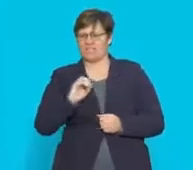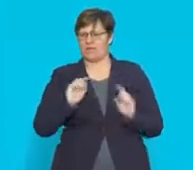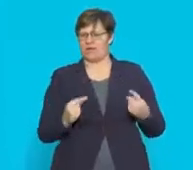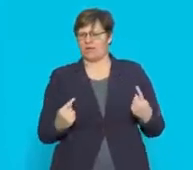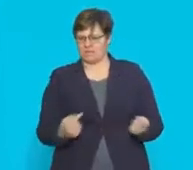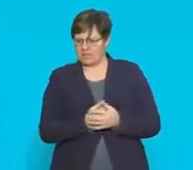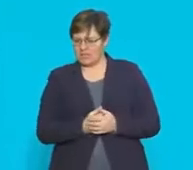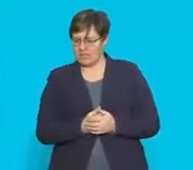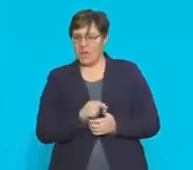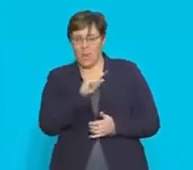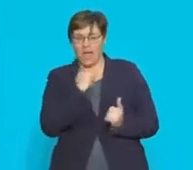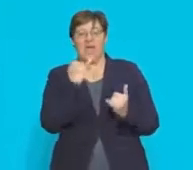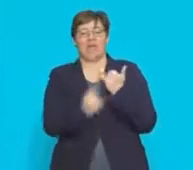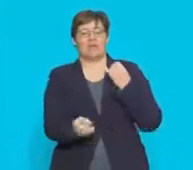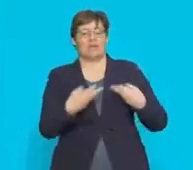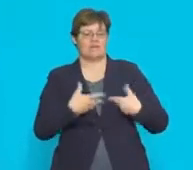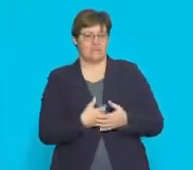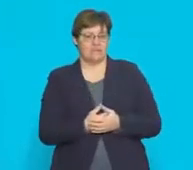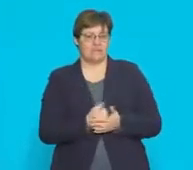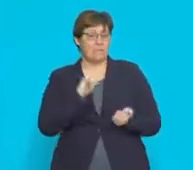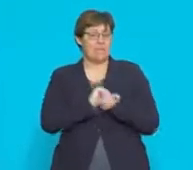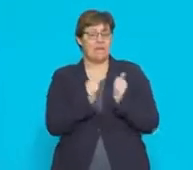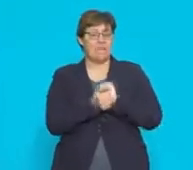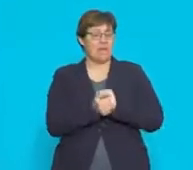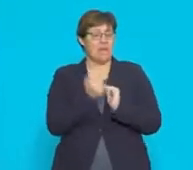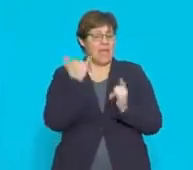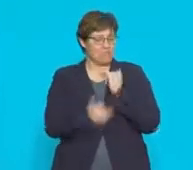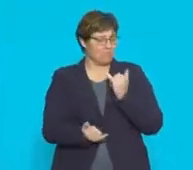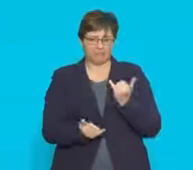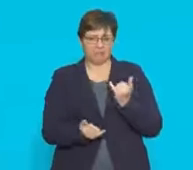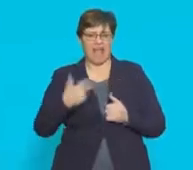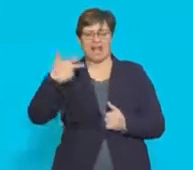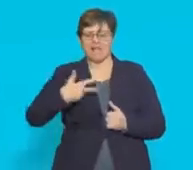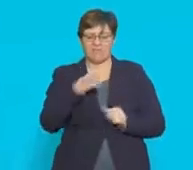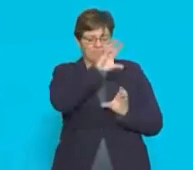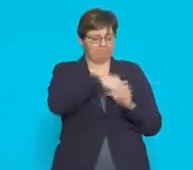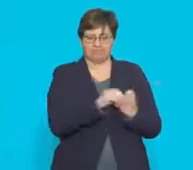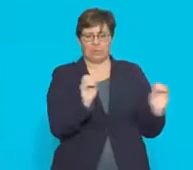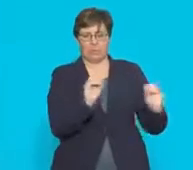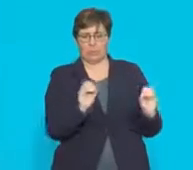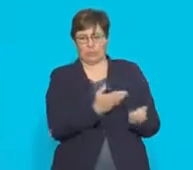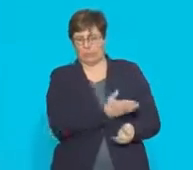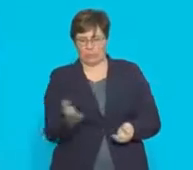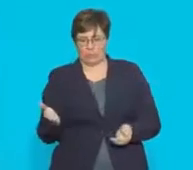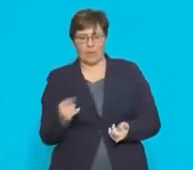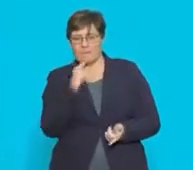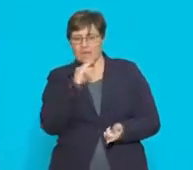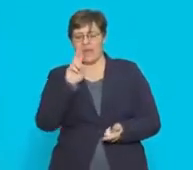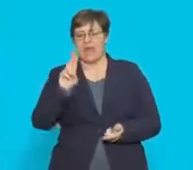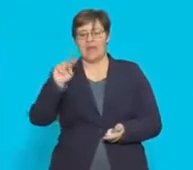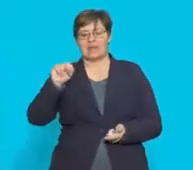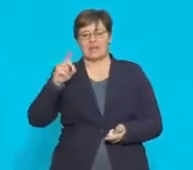Because it gives us an error, and an error in mathematics is not part of a classification. No, it's just an